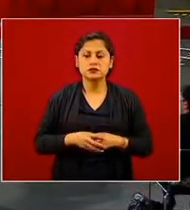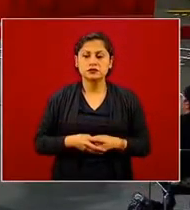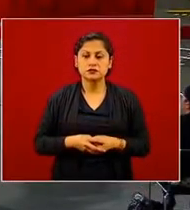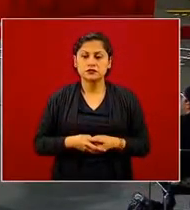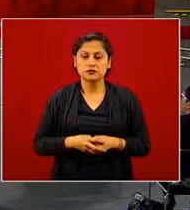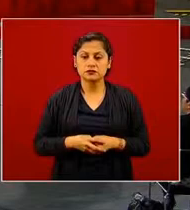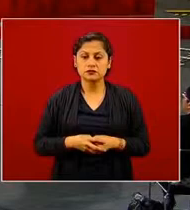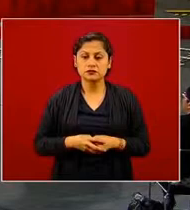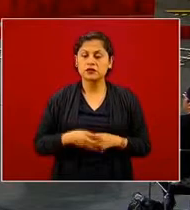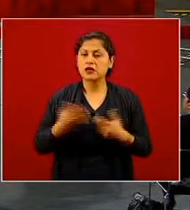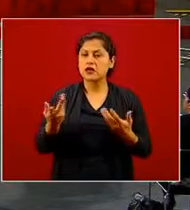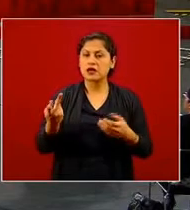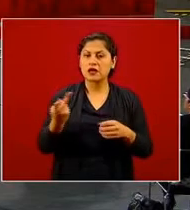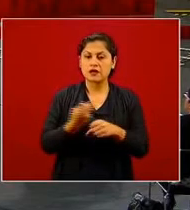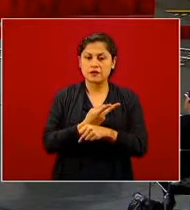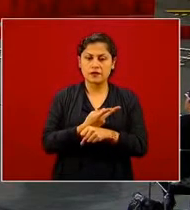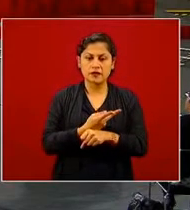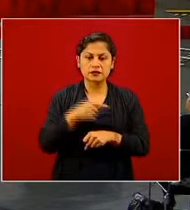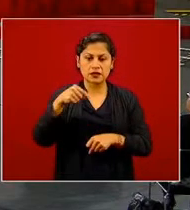is,